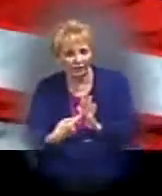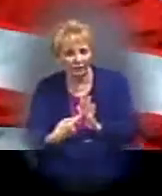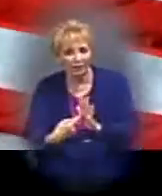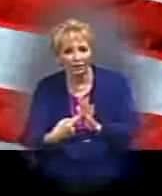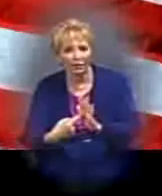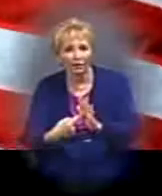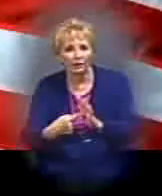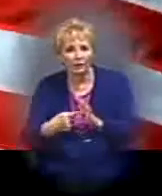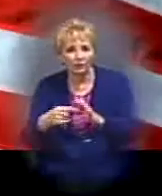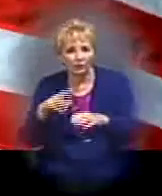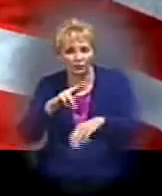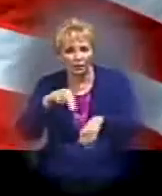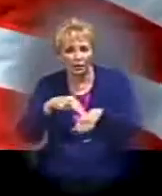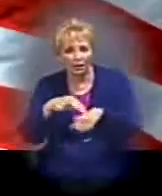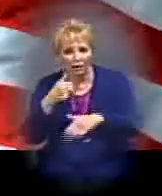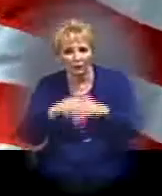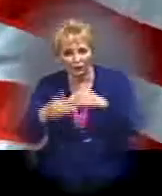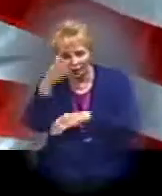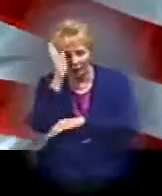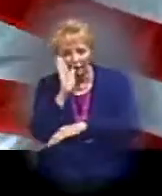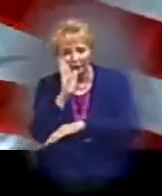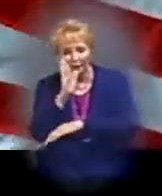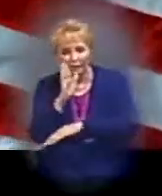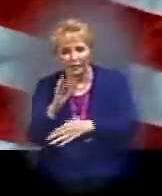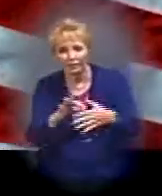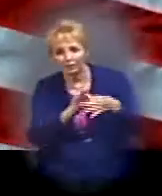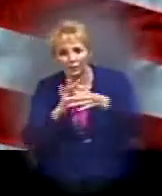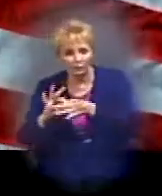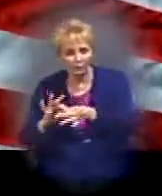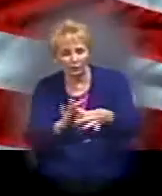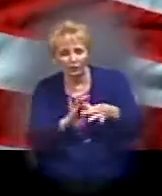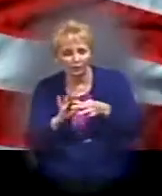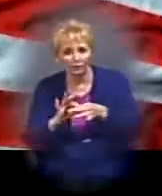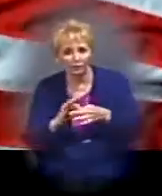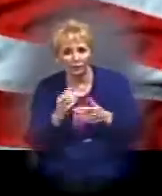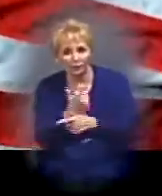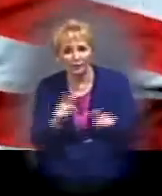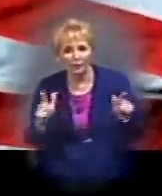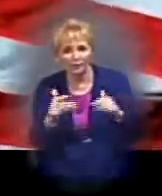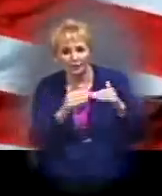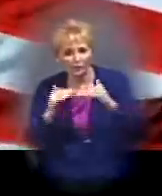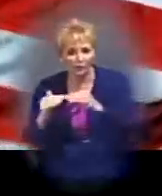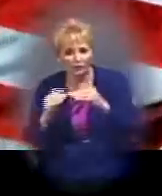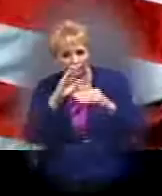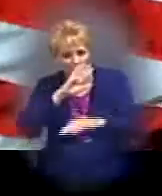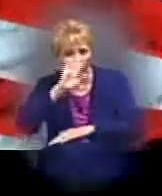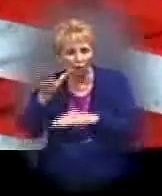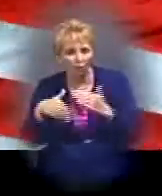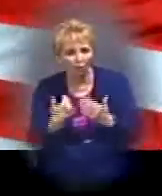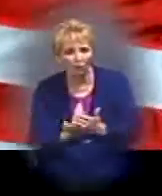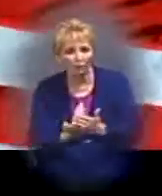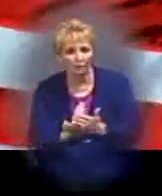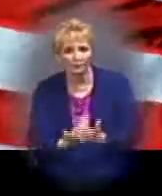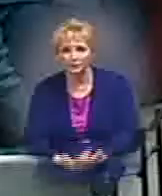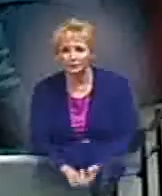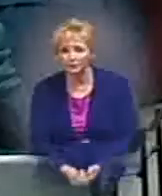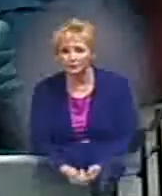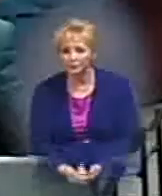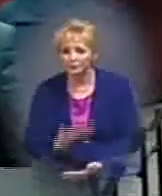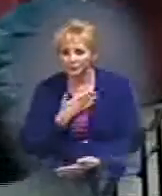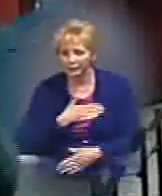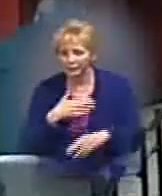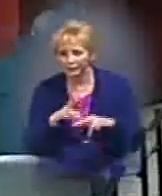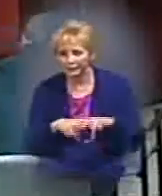stands, one nation, under God, indivisible, with liberty and justice for all. Please be